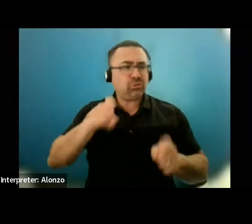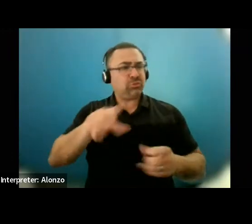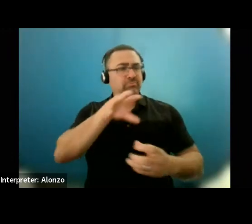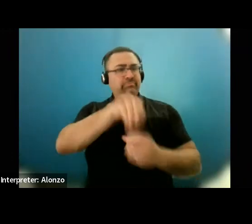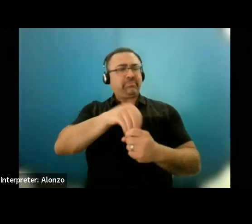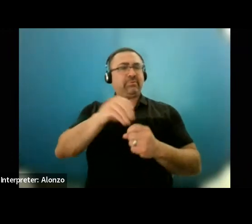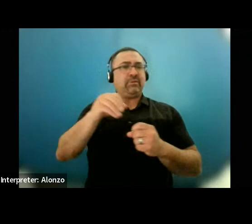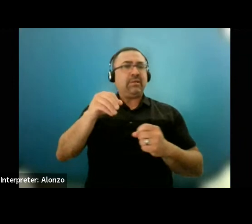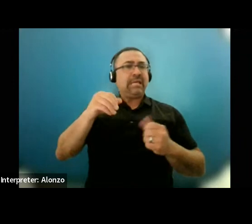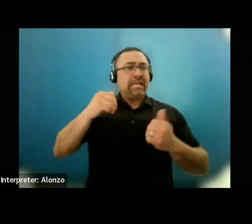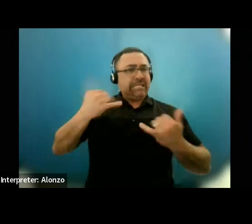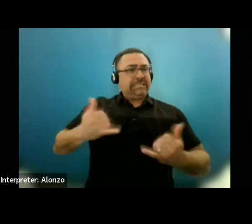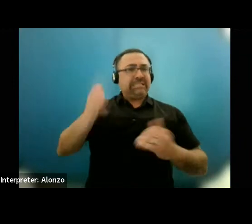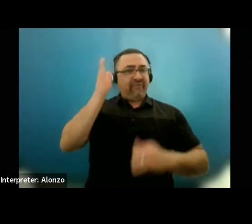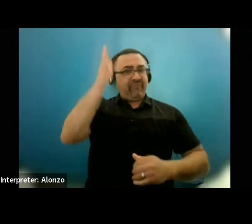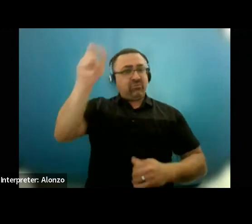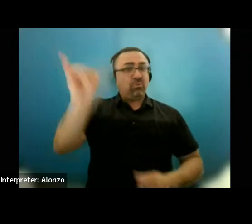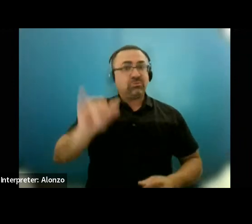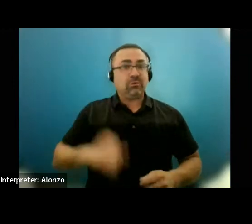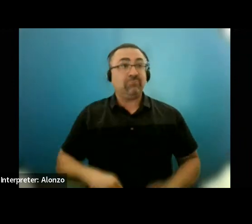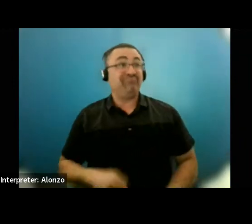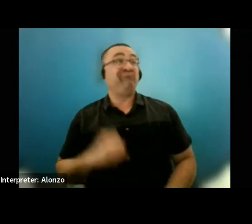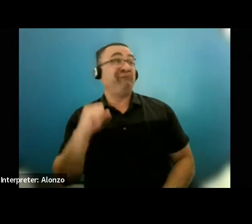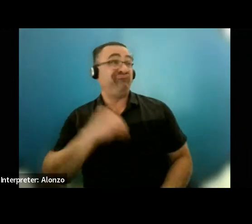future too. Mm-hmm.